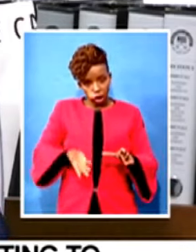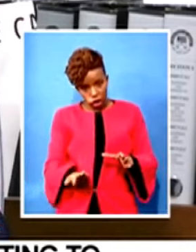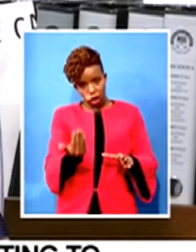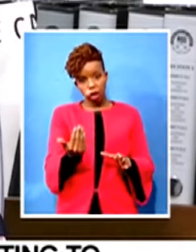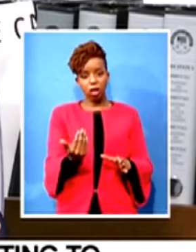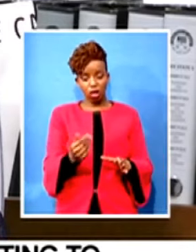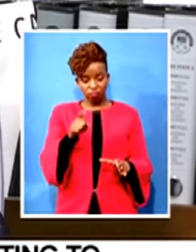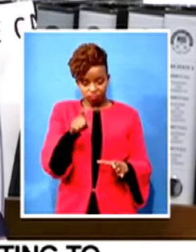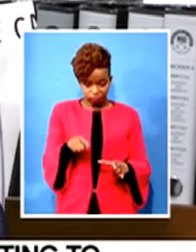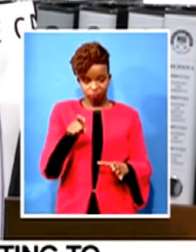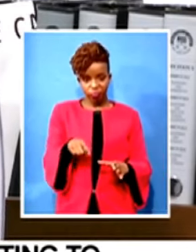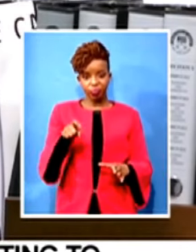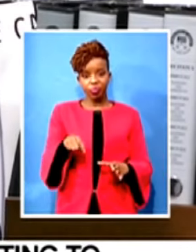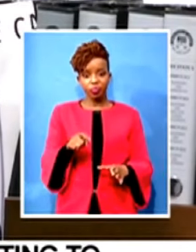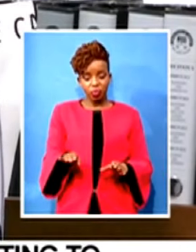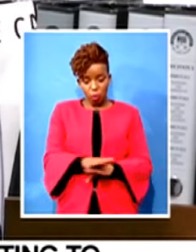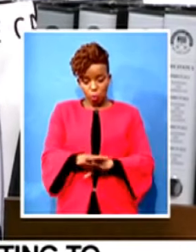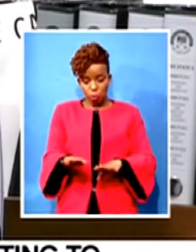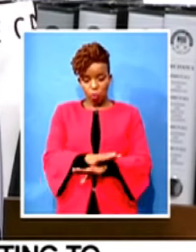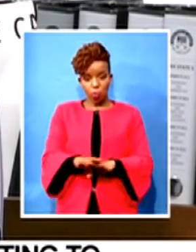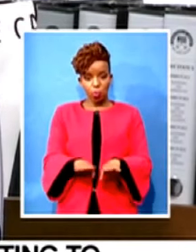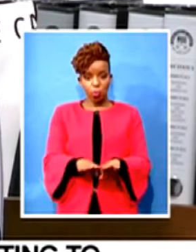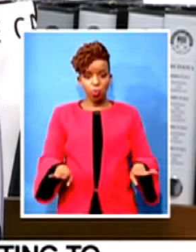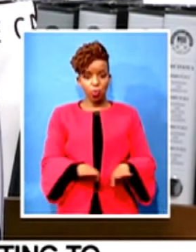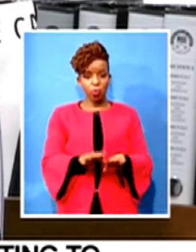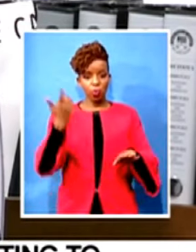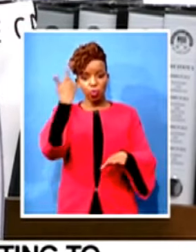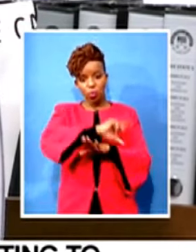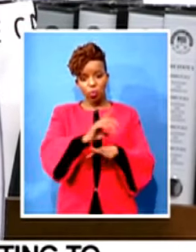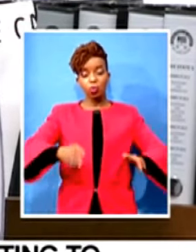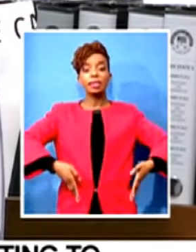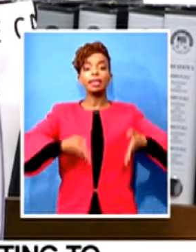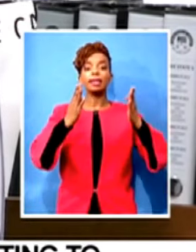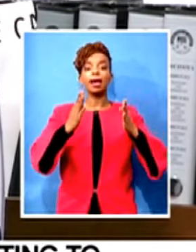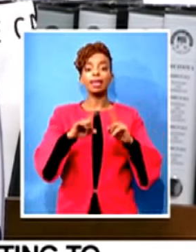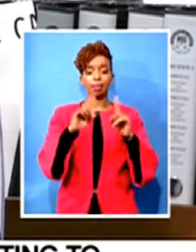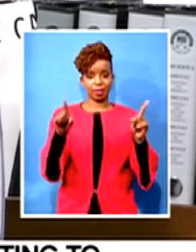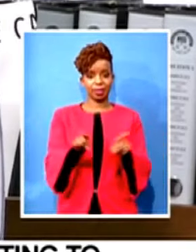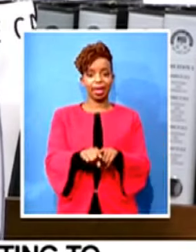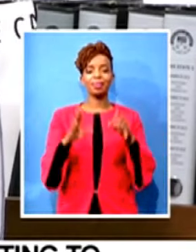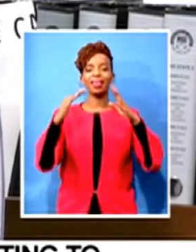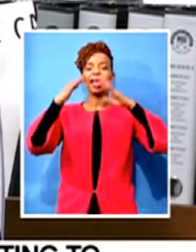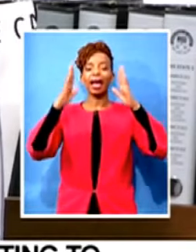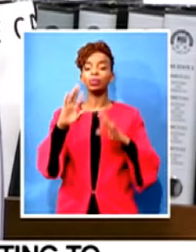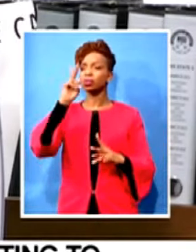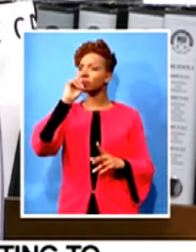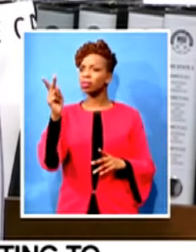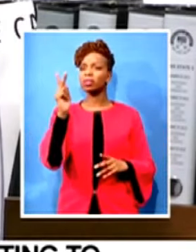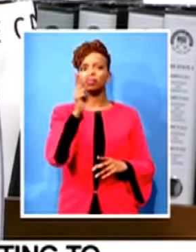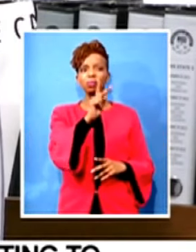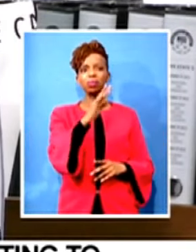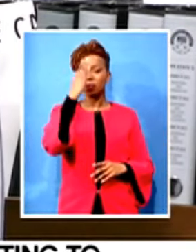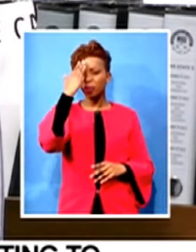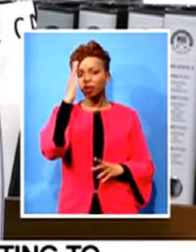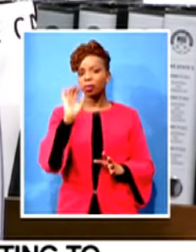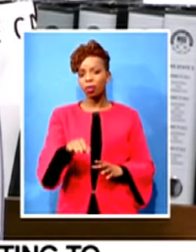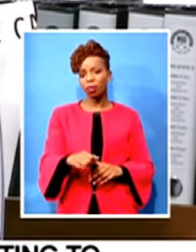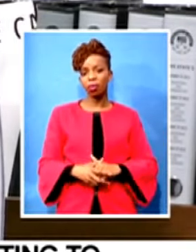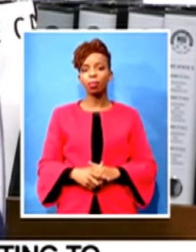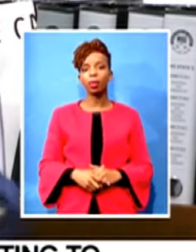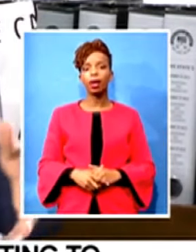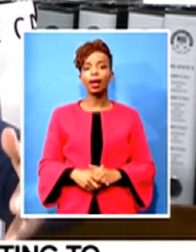We see these things. So to give a task like this to the locals without training, without